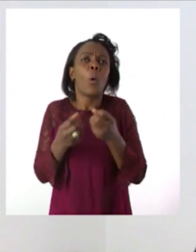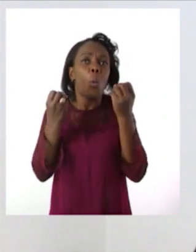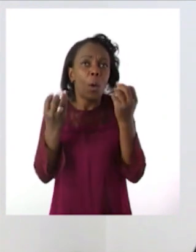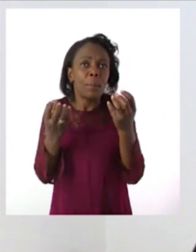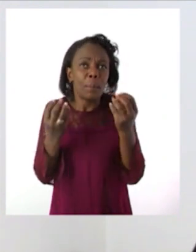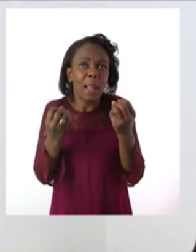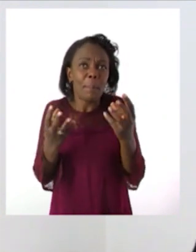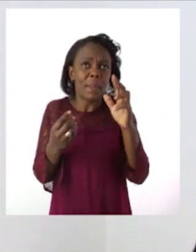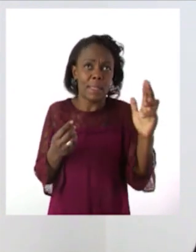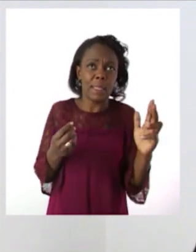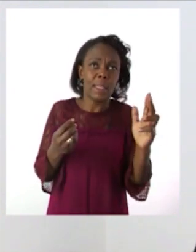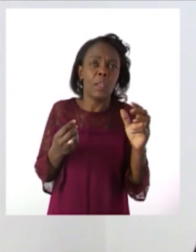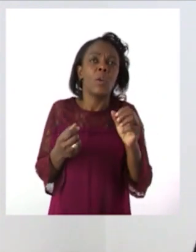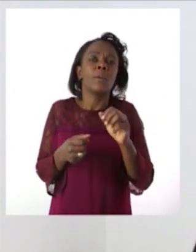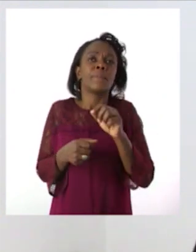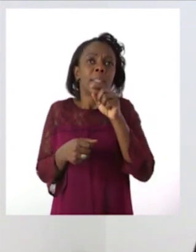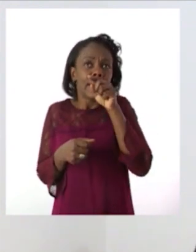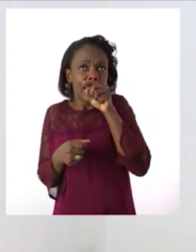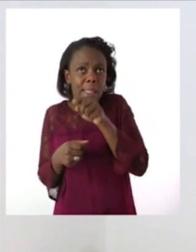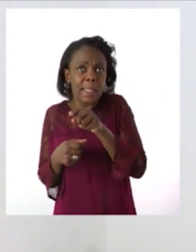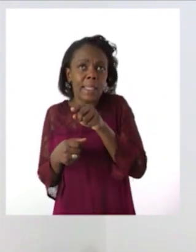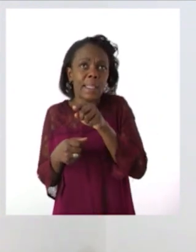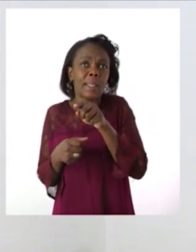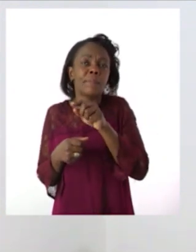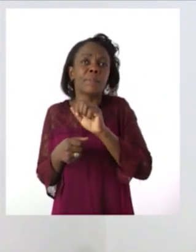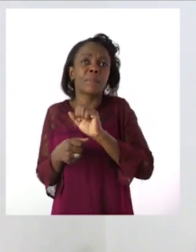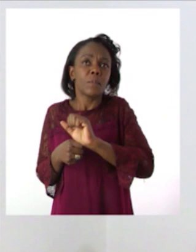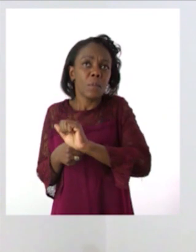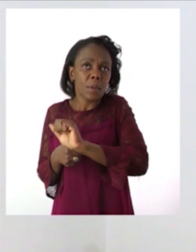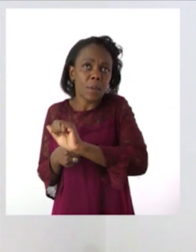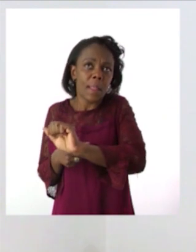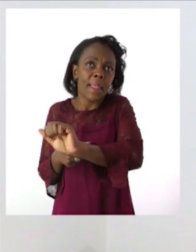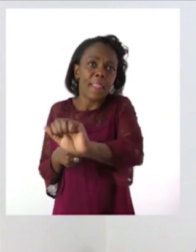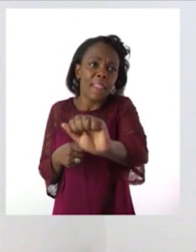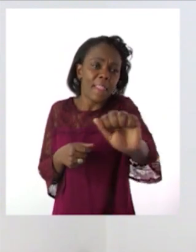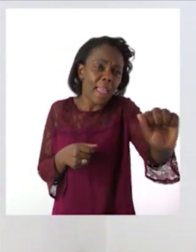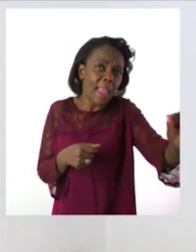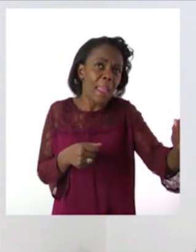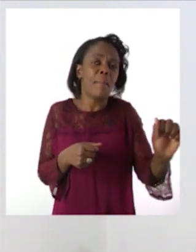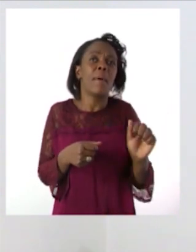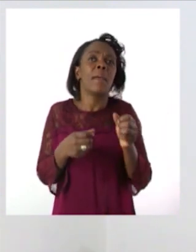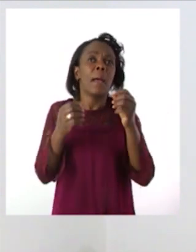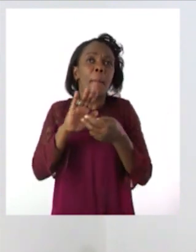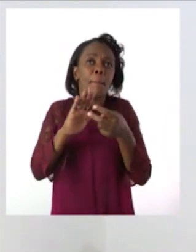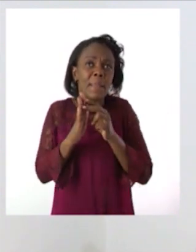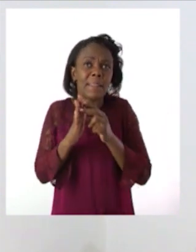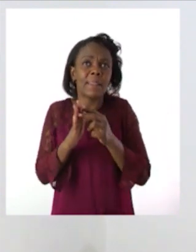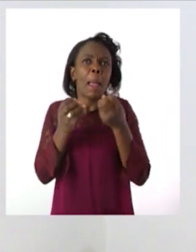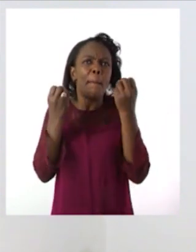say, he plays tag with them. He plays tag